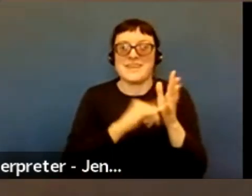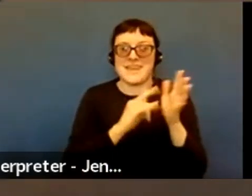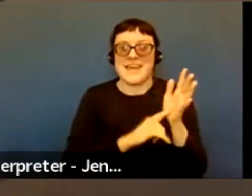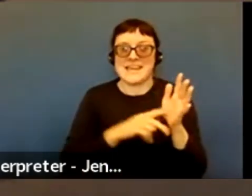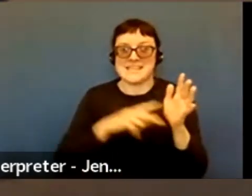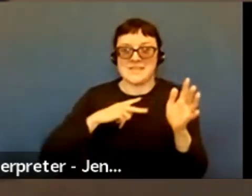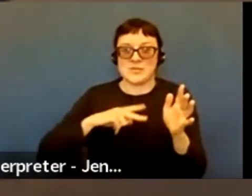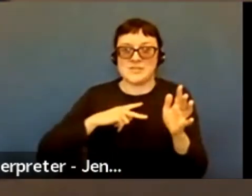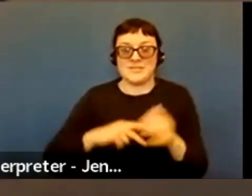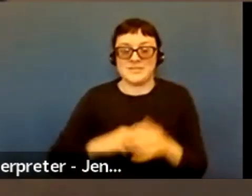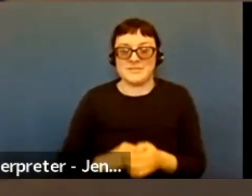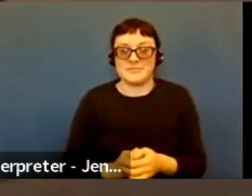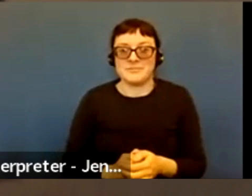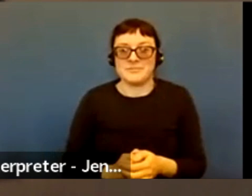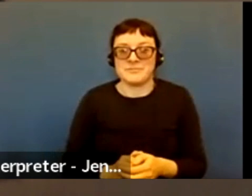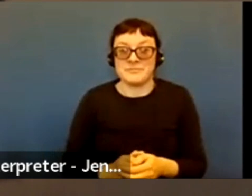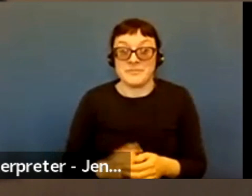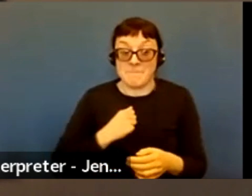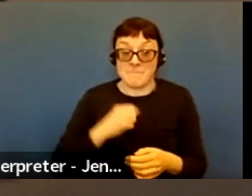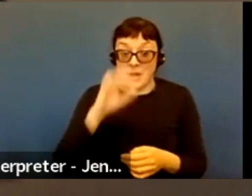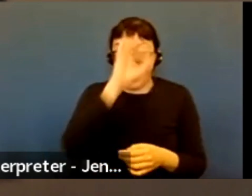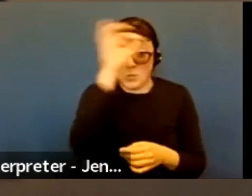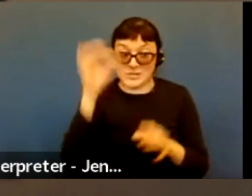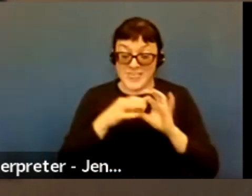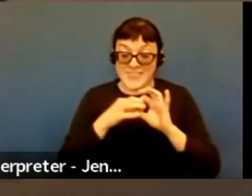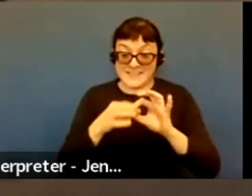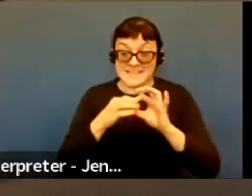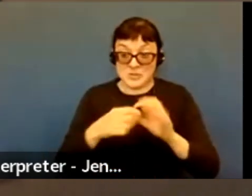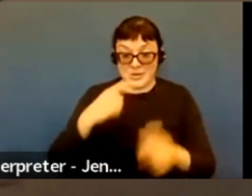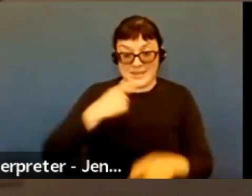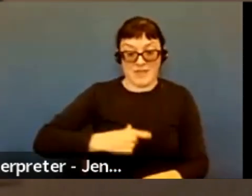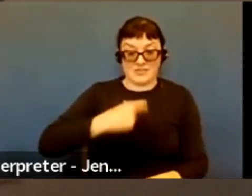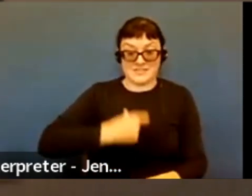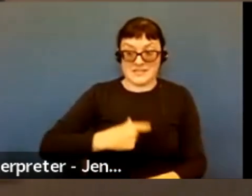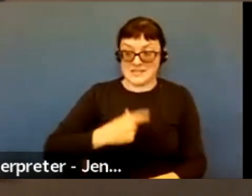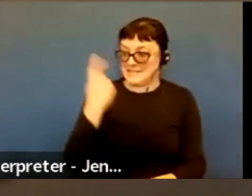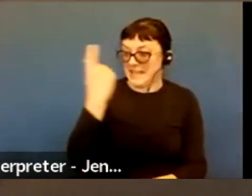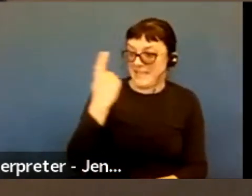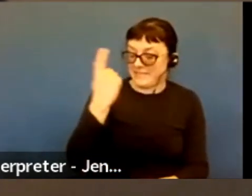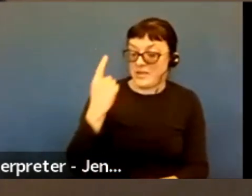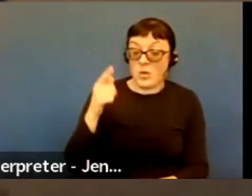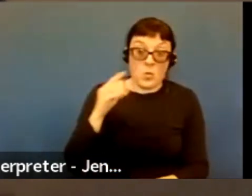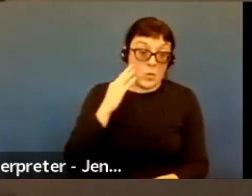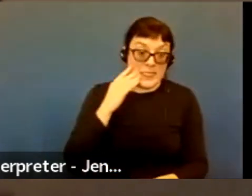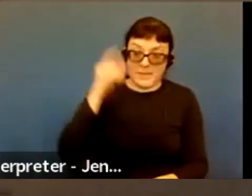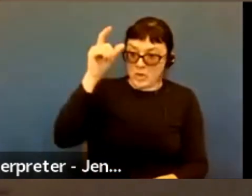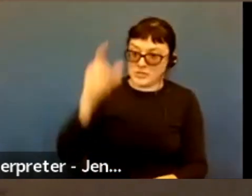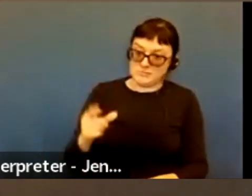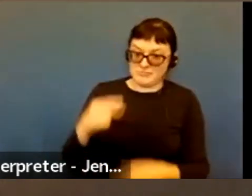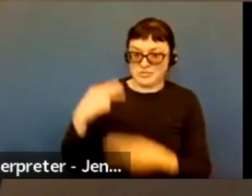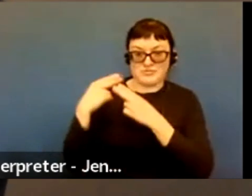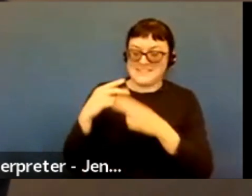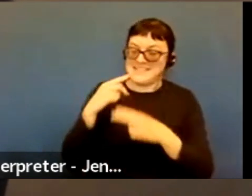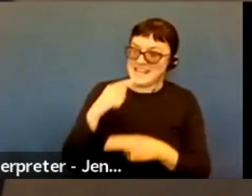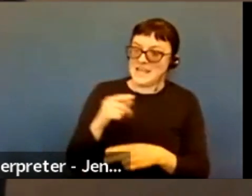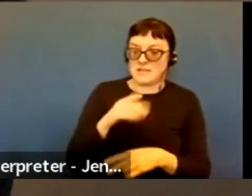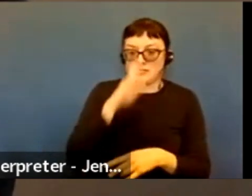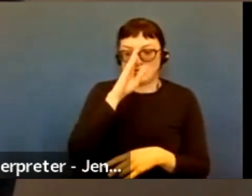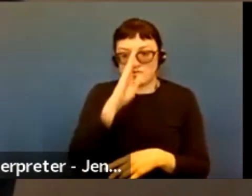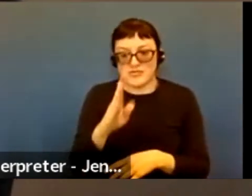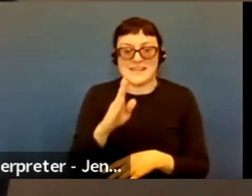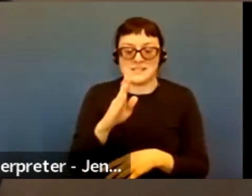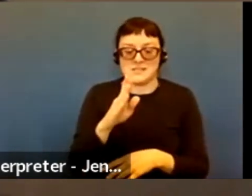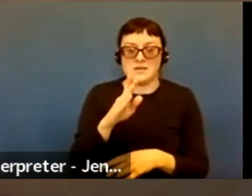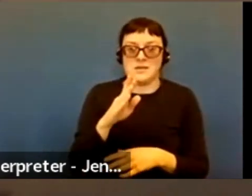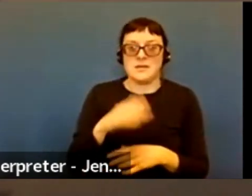Hi, so here's my question, and it's related to the character itself, and when they are traditionally straight